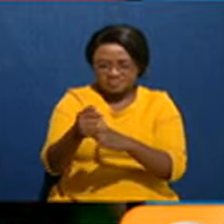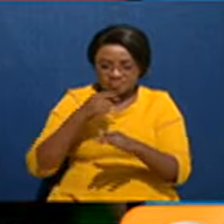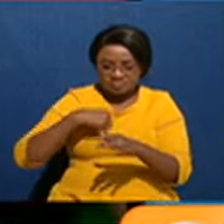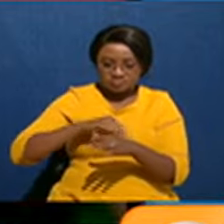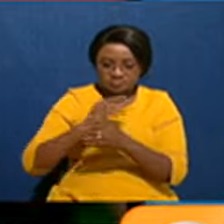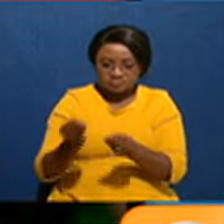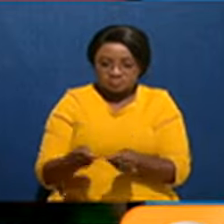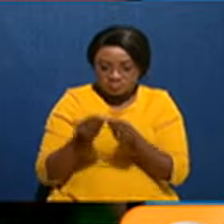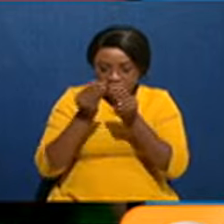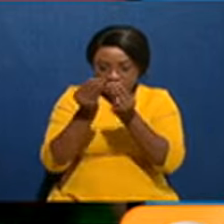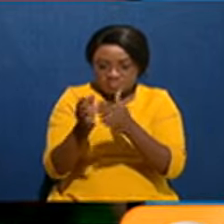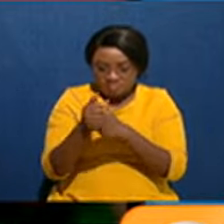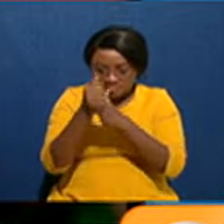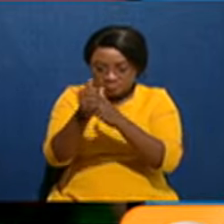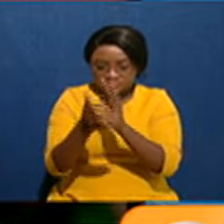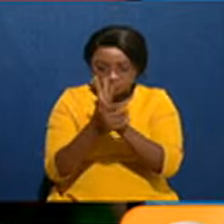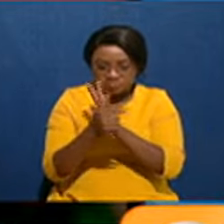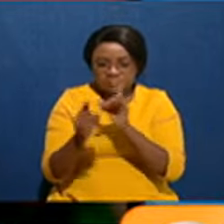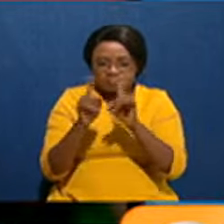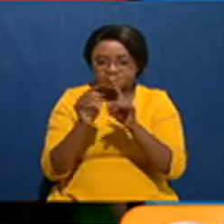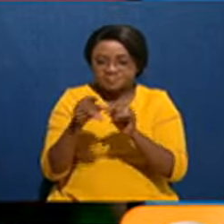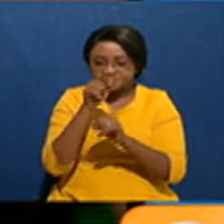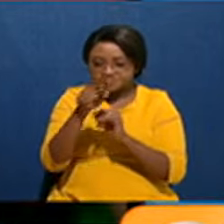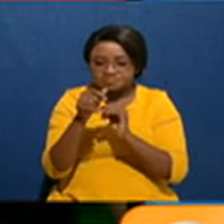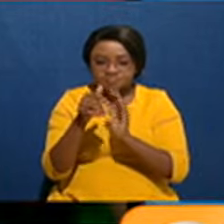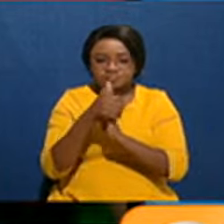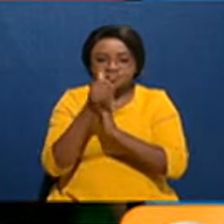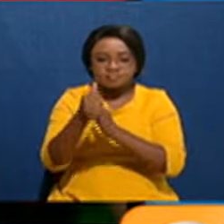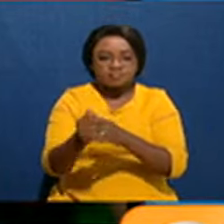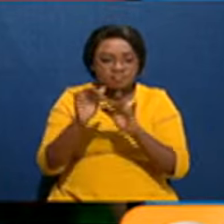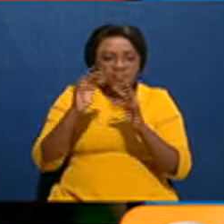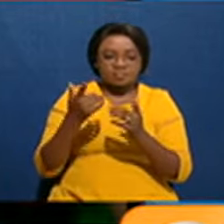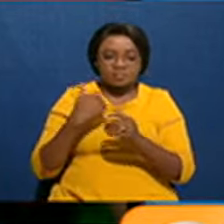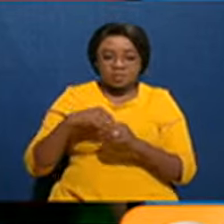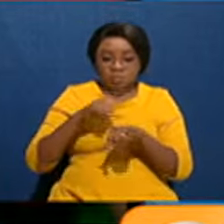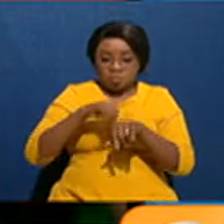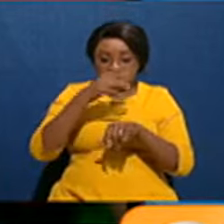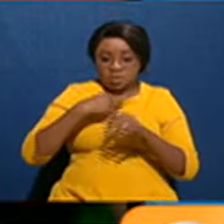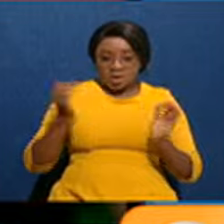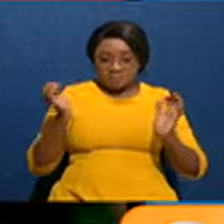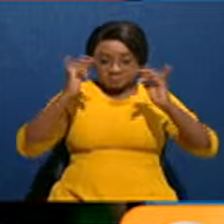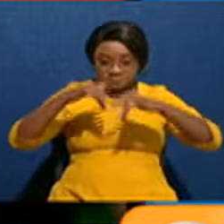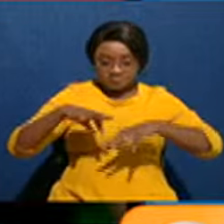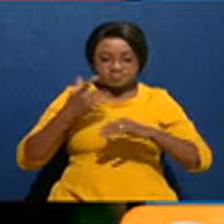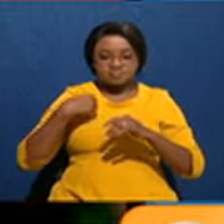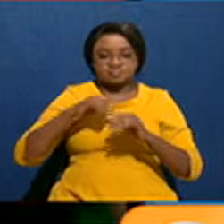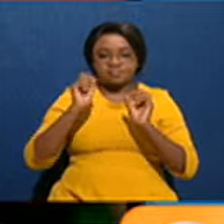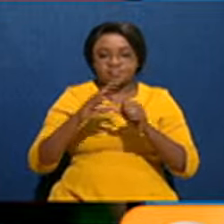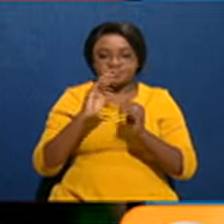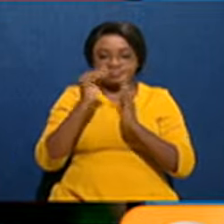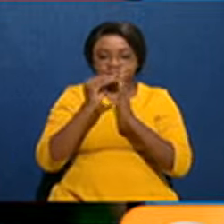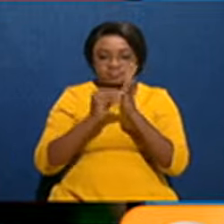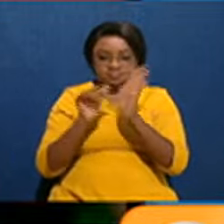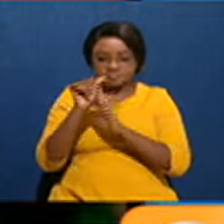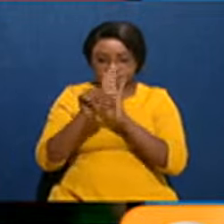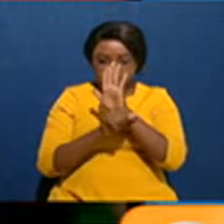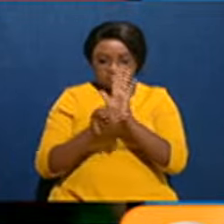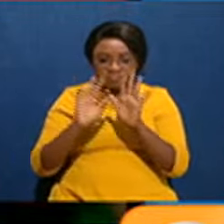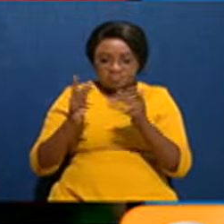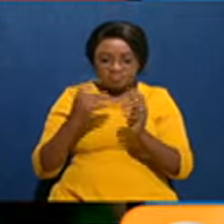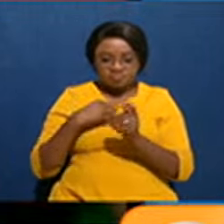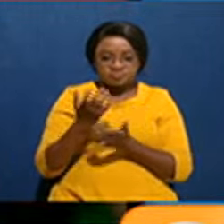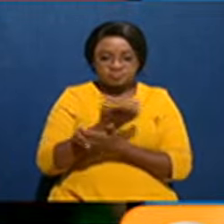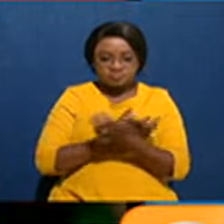convention, it is a national setting agenda. We are going to set the agenda for this country in terms of our economic